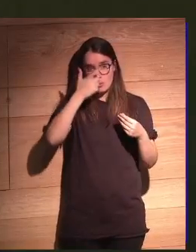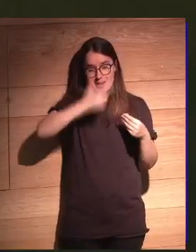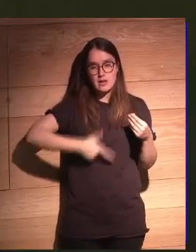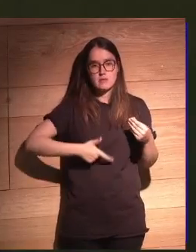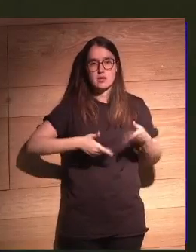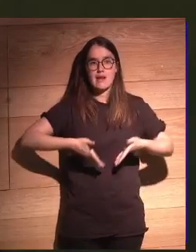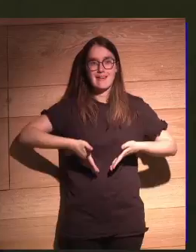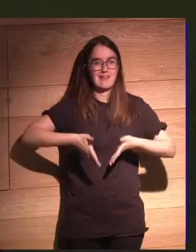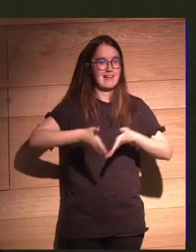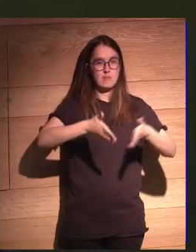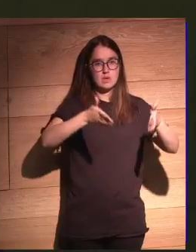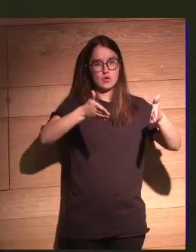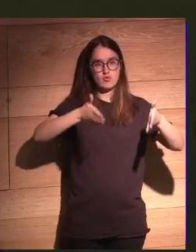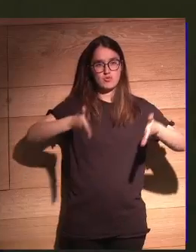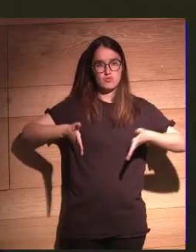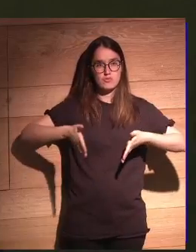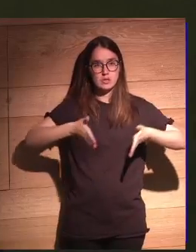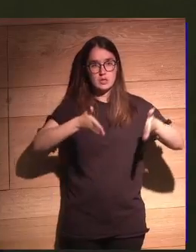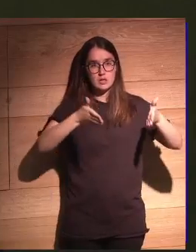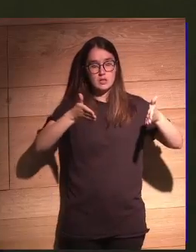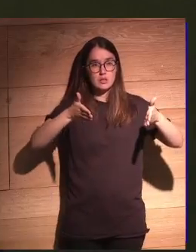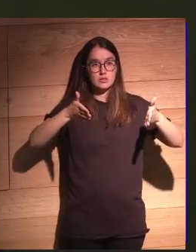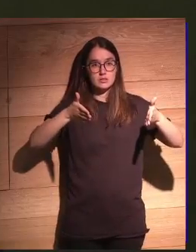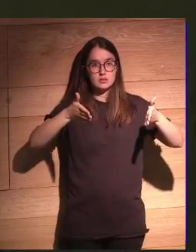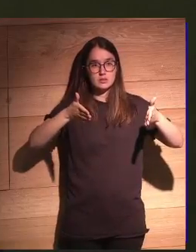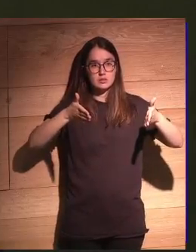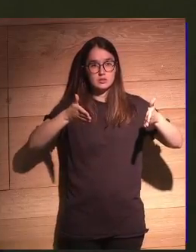the social function and mentioning